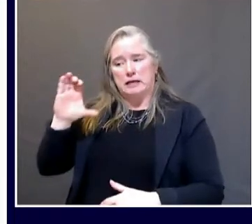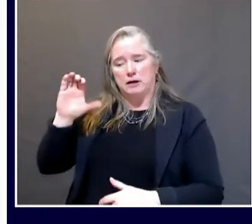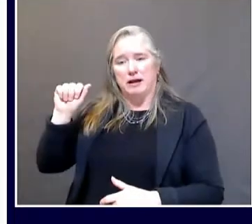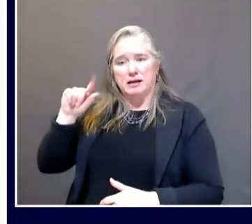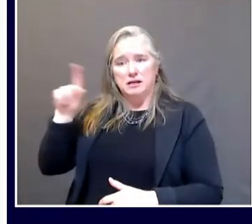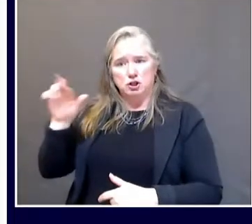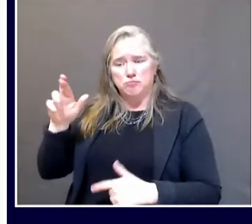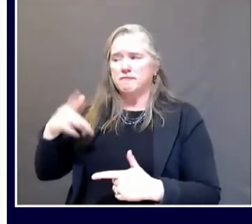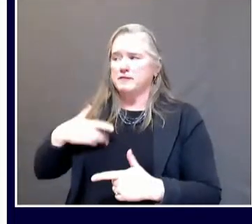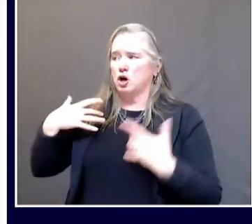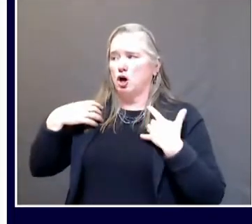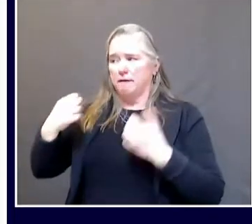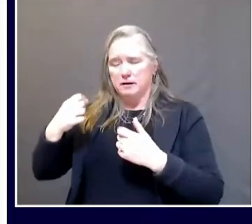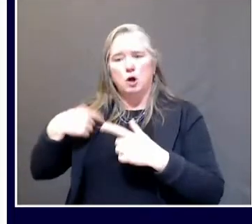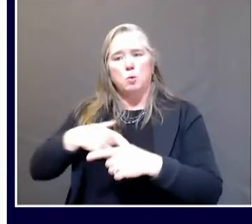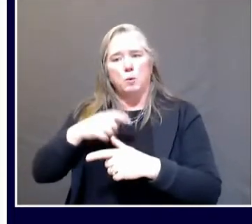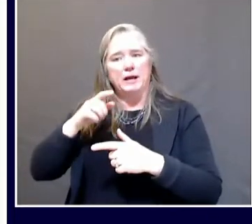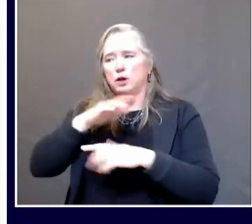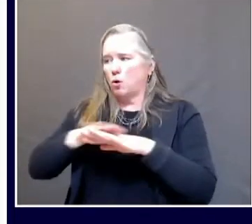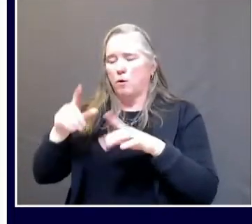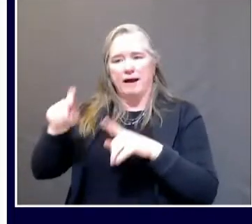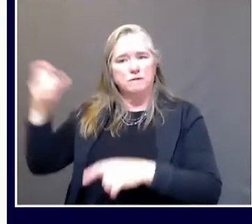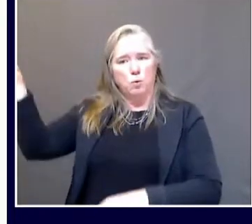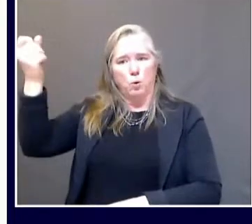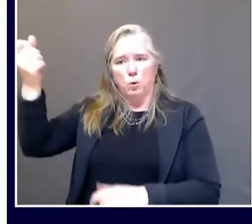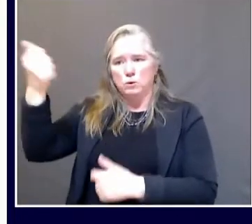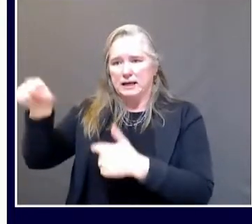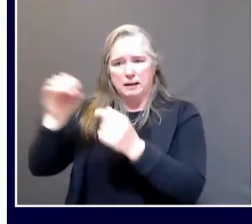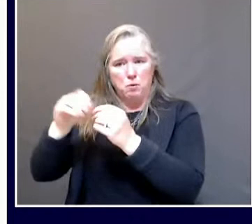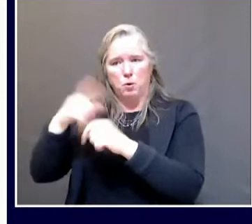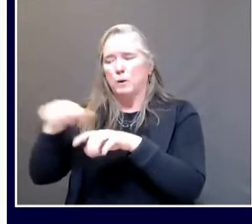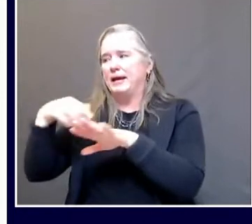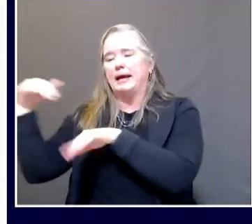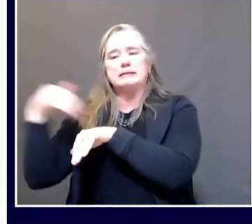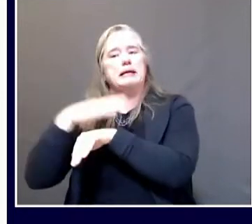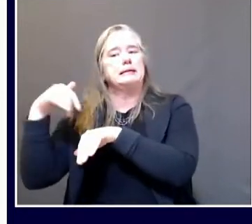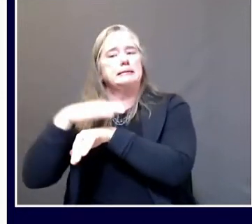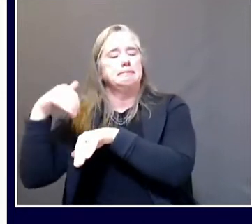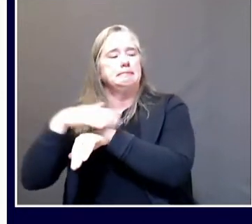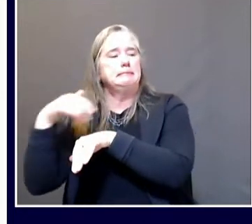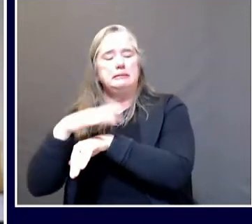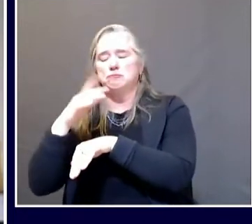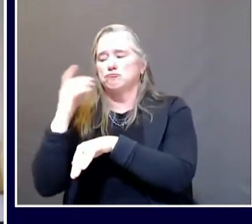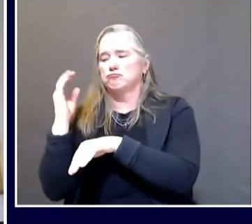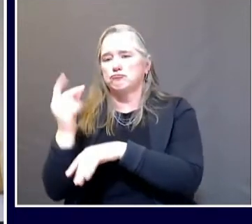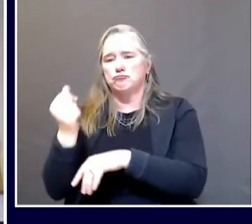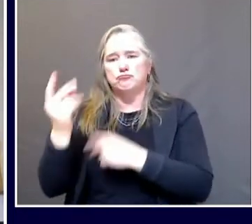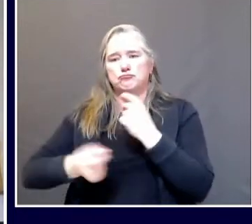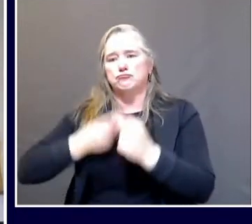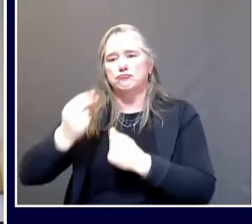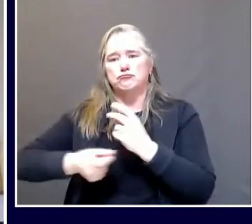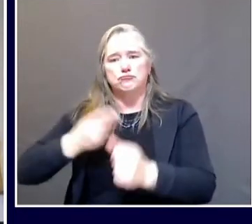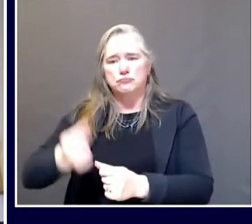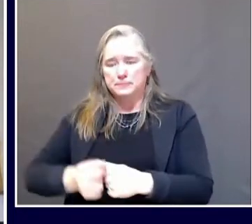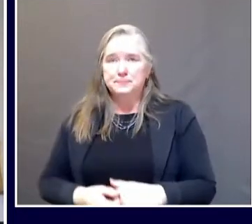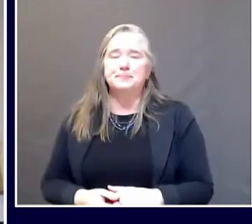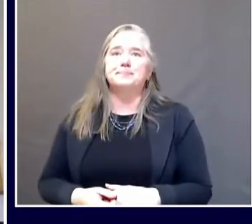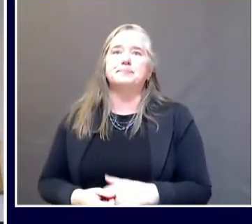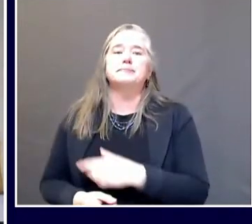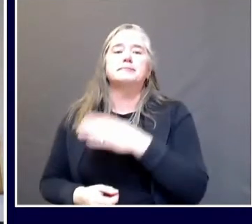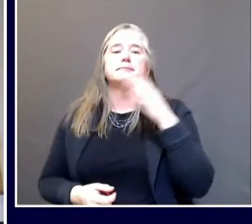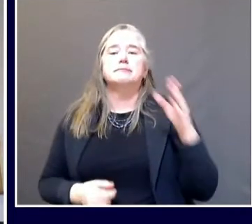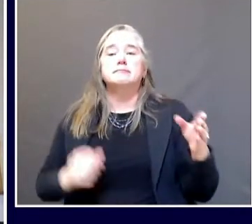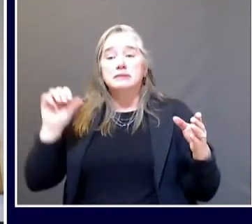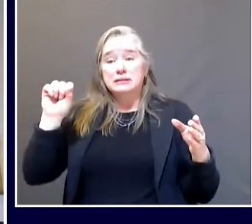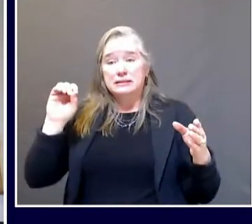control. And that is what we've heard has changed. Secretary Azar made it seem as if this was a change that